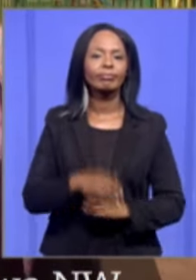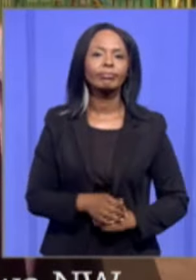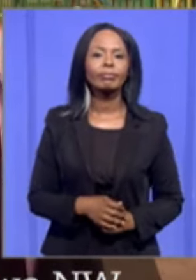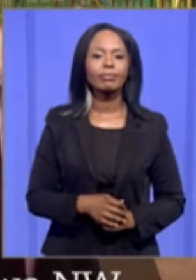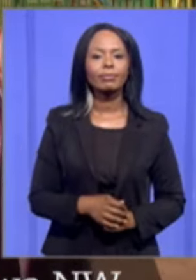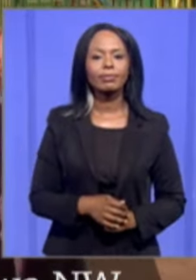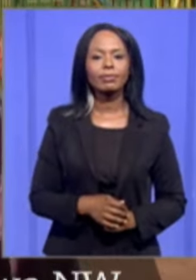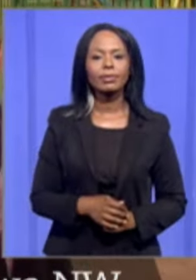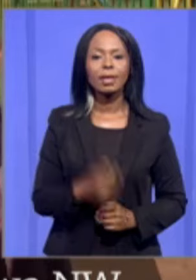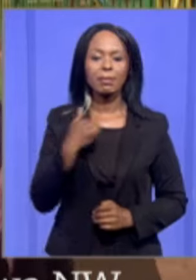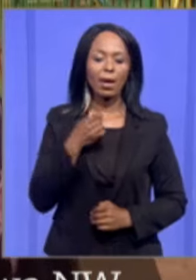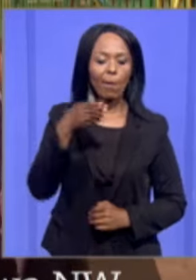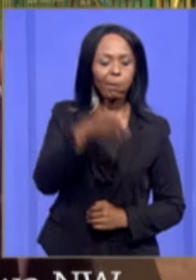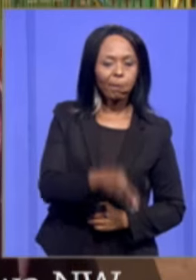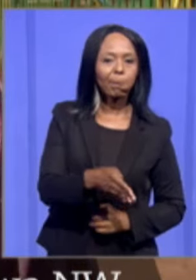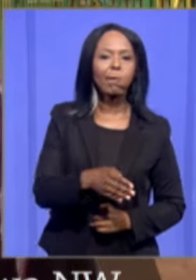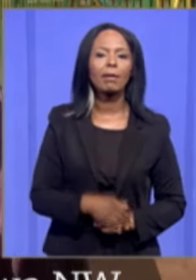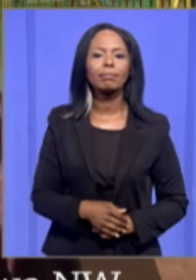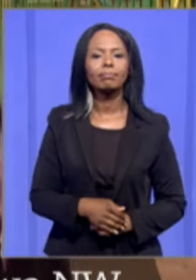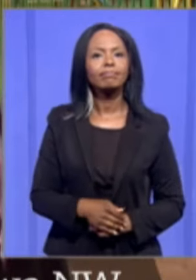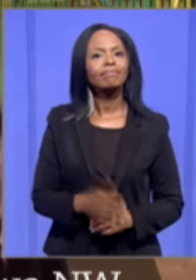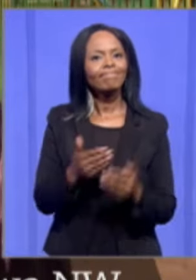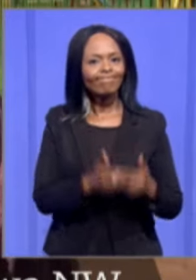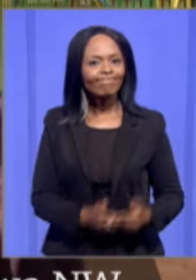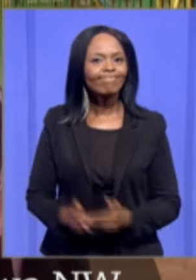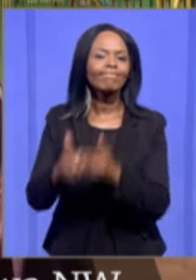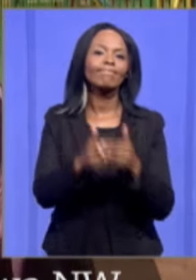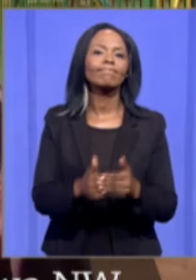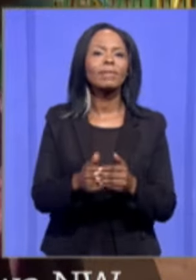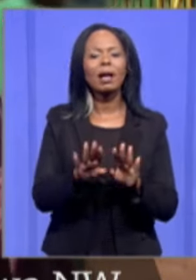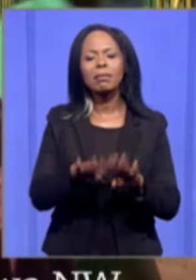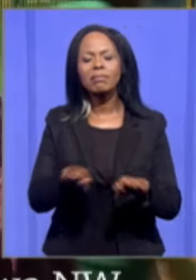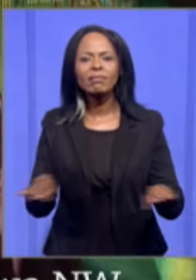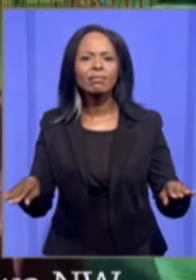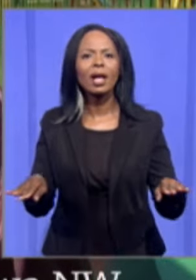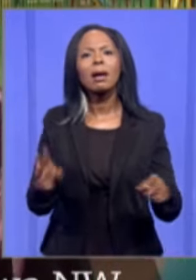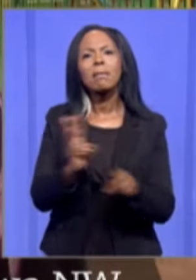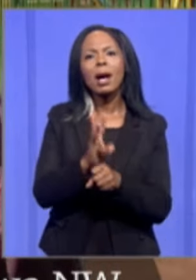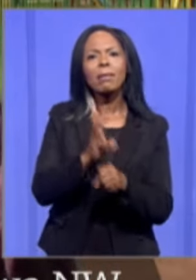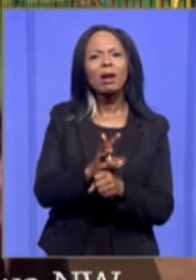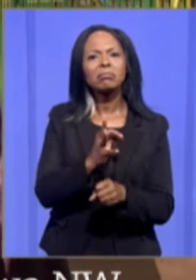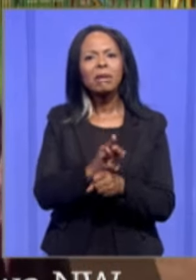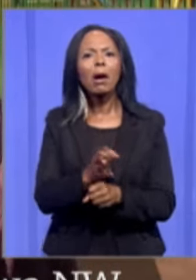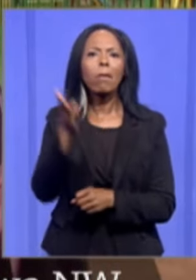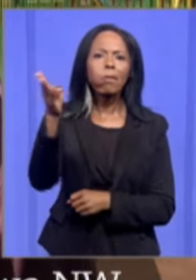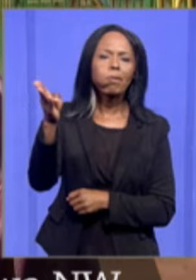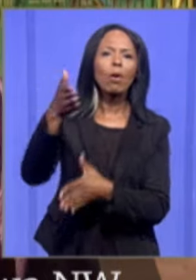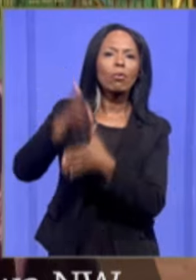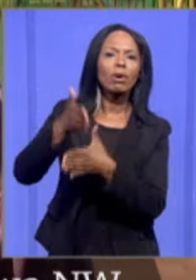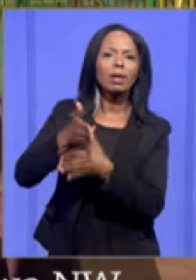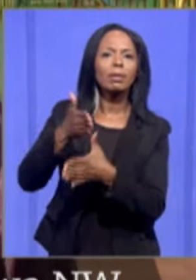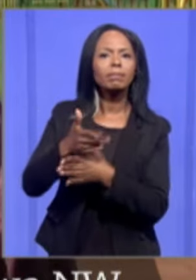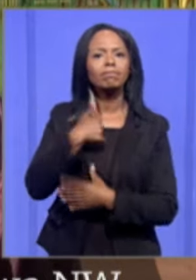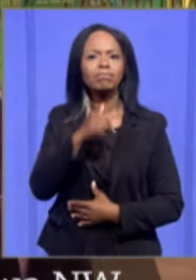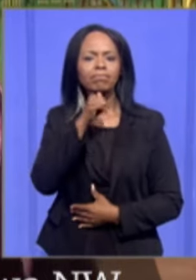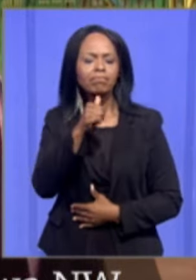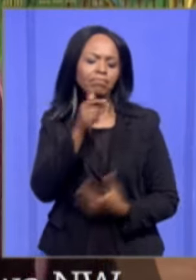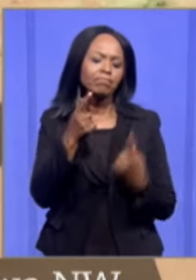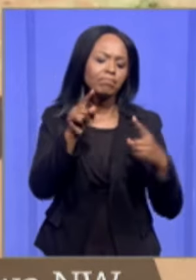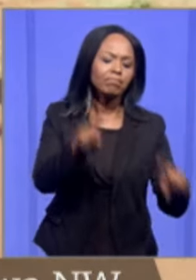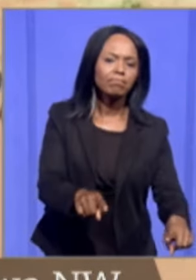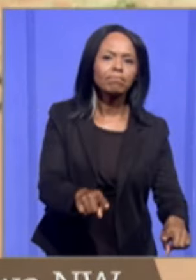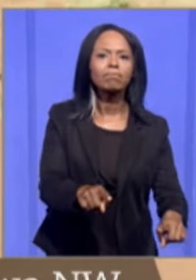ke ya mo ma bone ke setse le bone bana ba bo ma bone ba bereka ba ise bolata kong jaanong ke bone go le botlhokwa gore